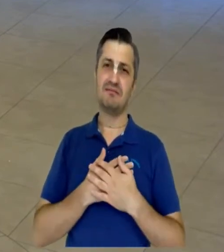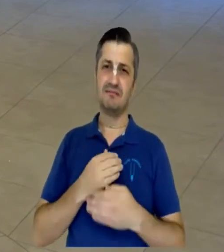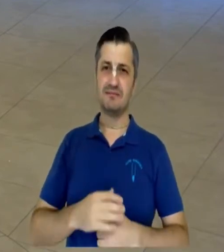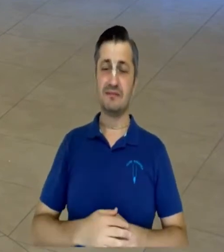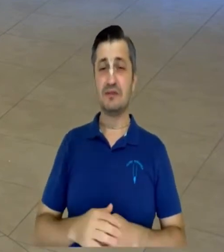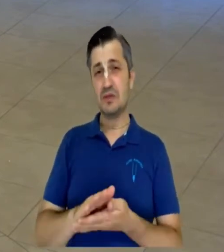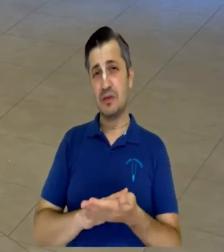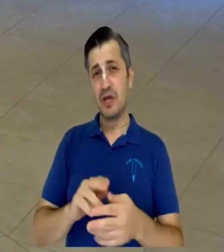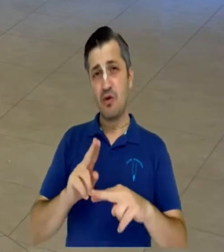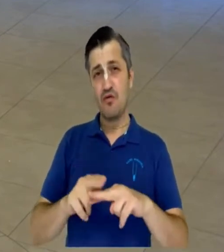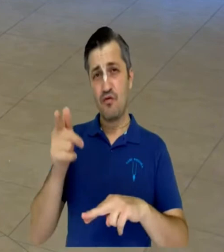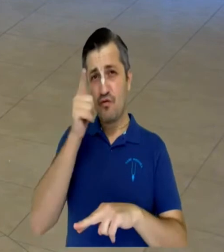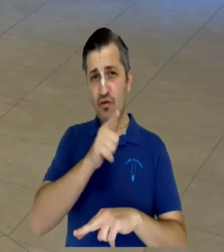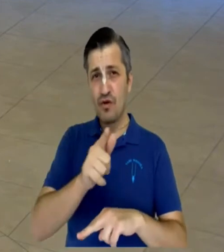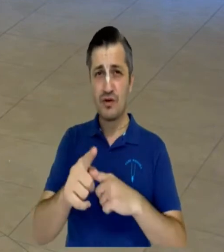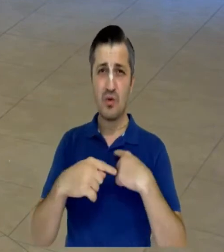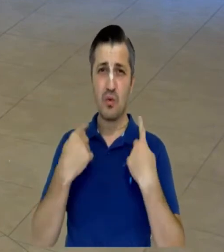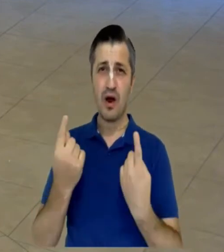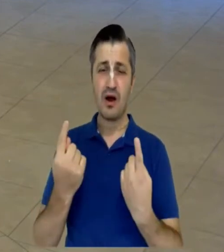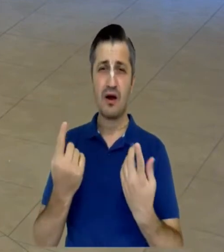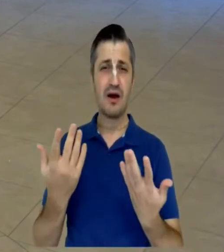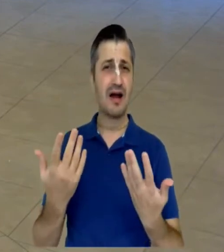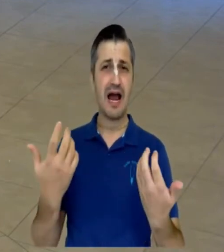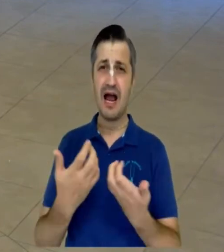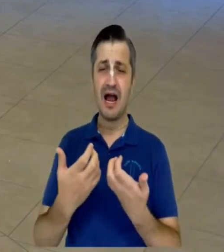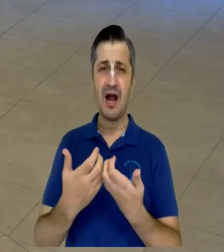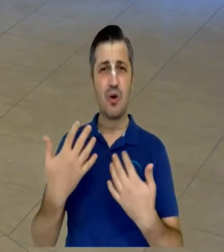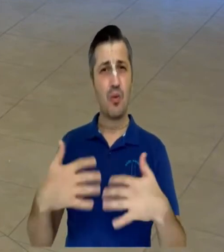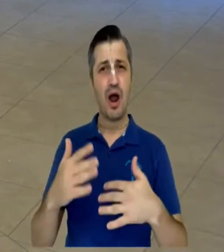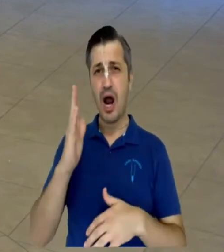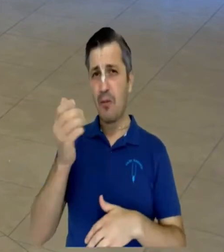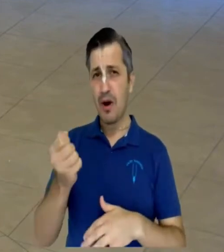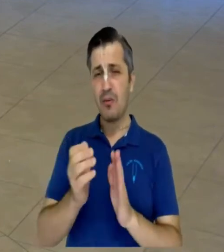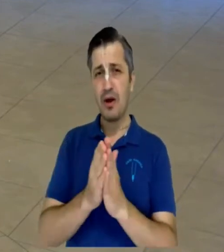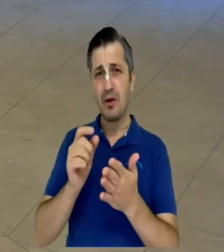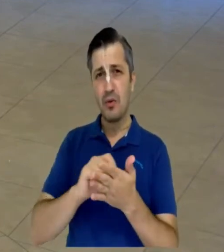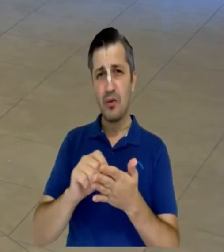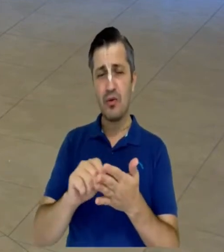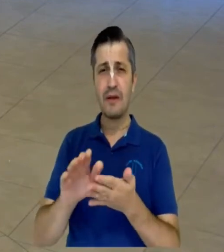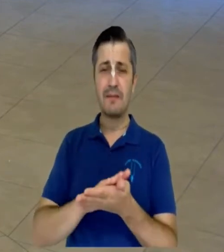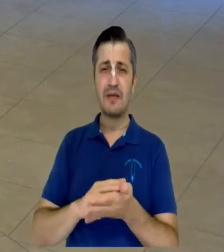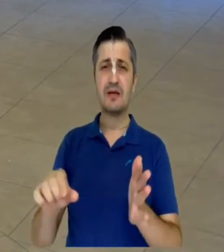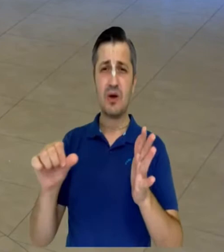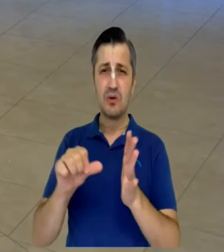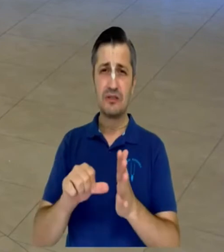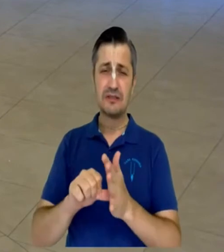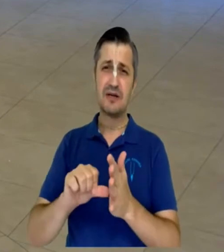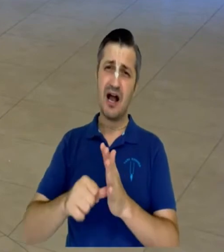and how great Srila Prabhupada is, that he's taken so much trouble to actually bring this knowledge